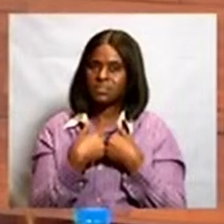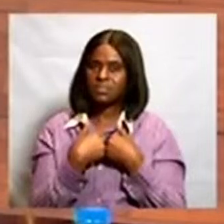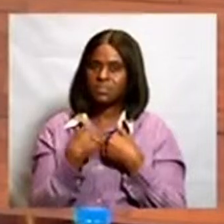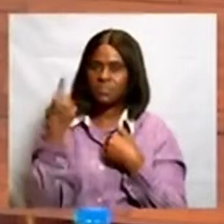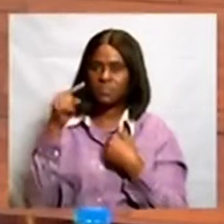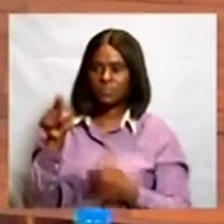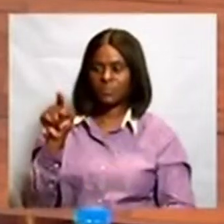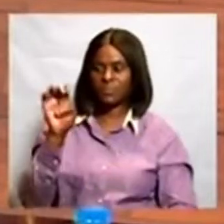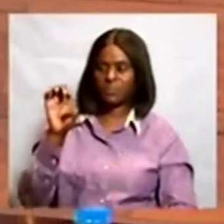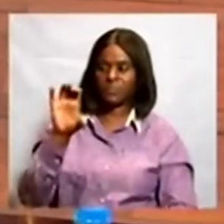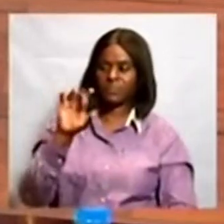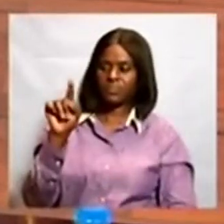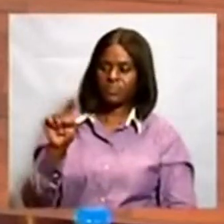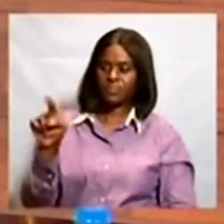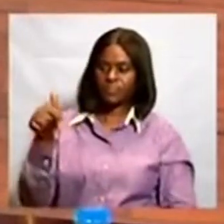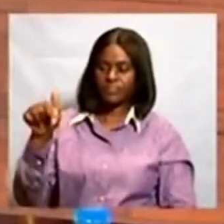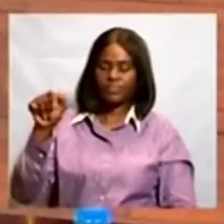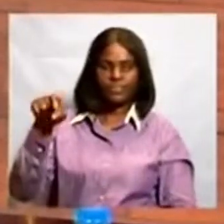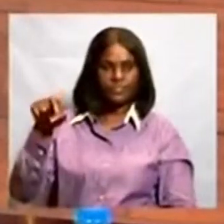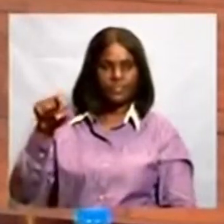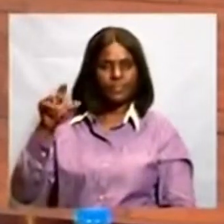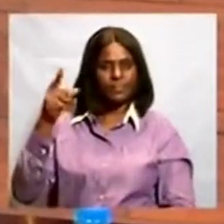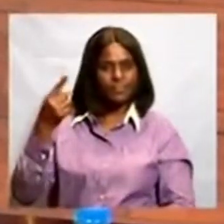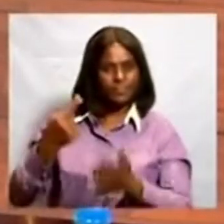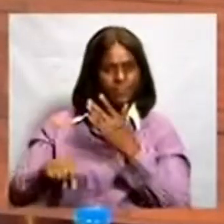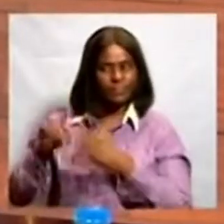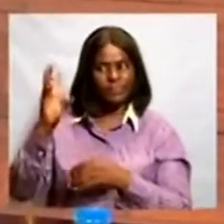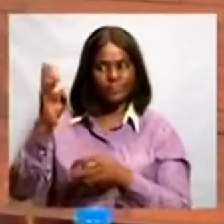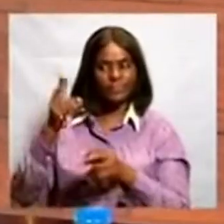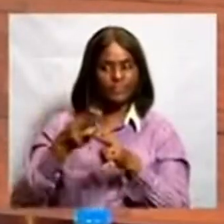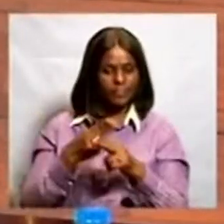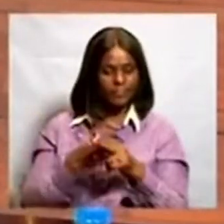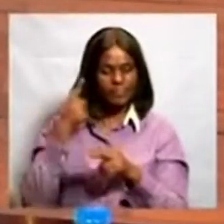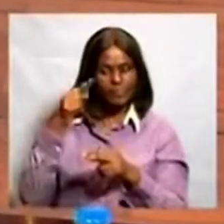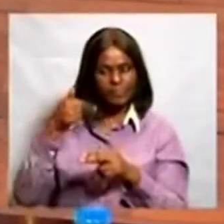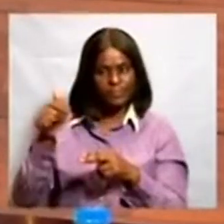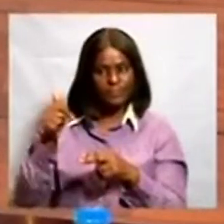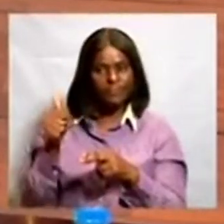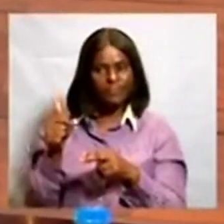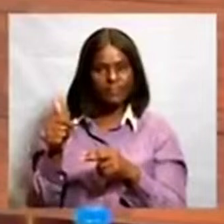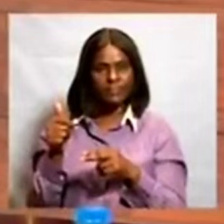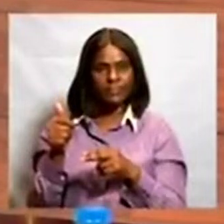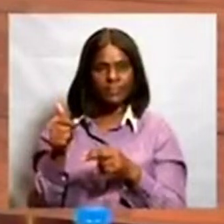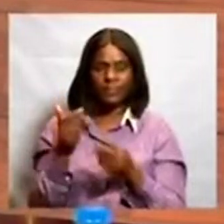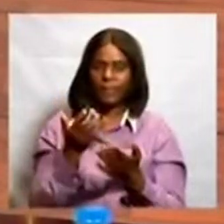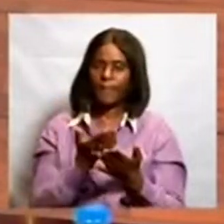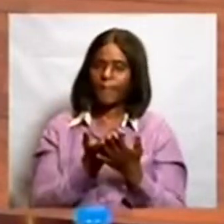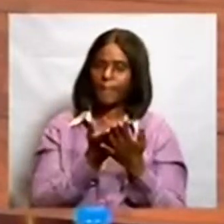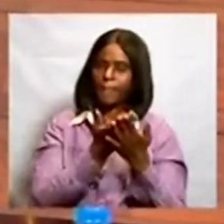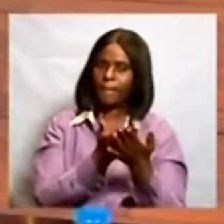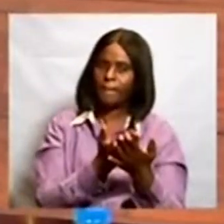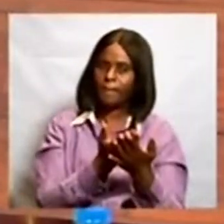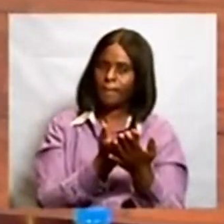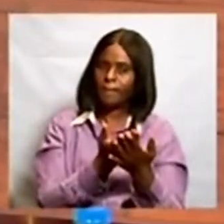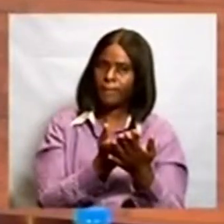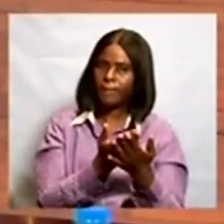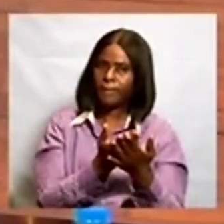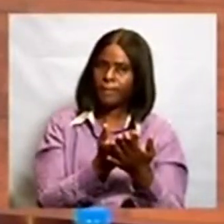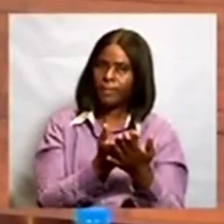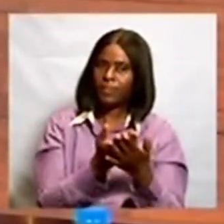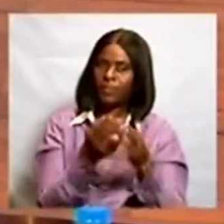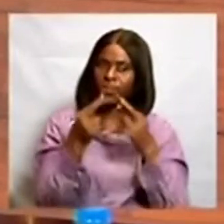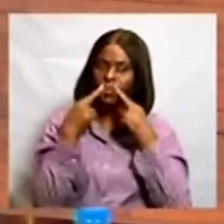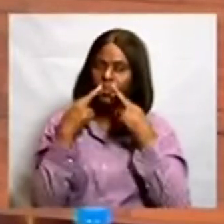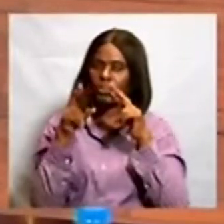ECZ, they will need, is it 6 months, for them to do maybe a remark, missing